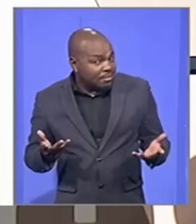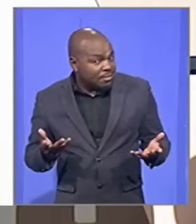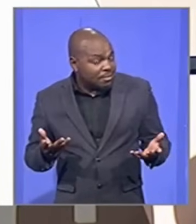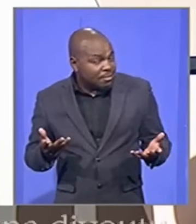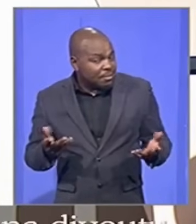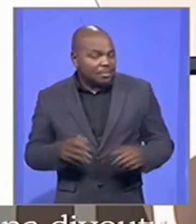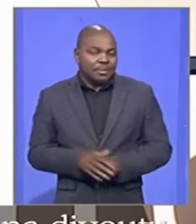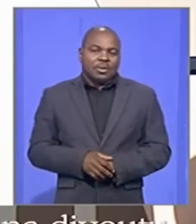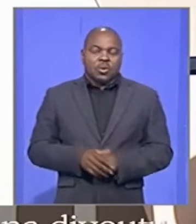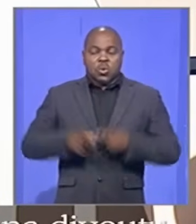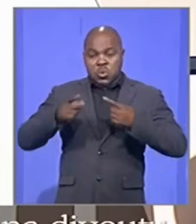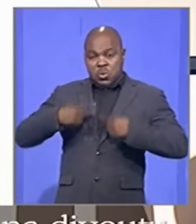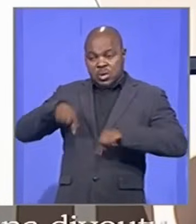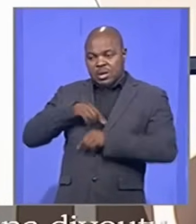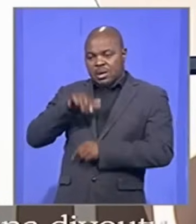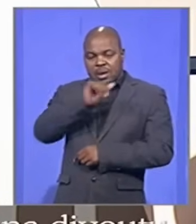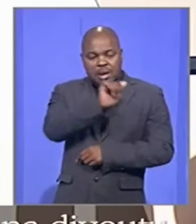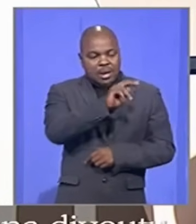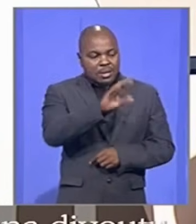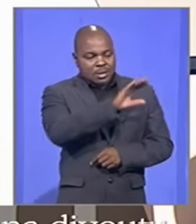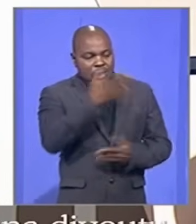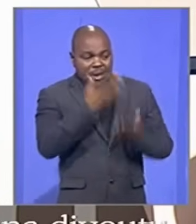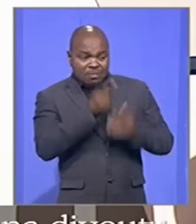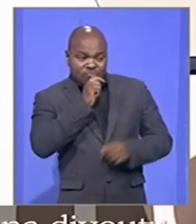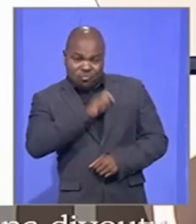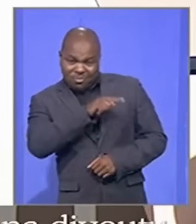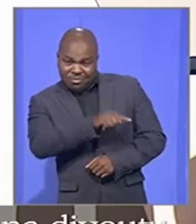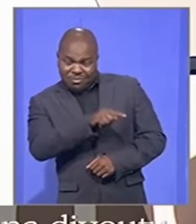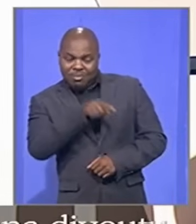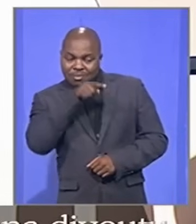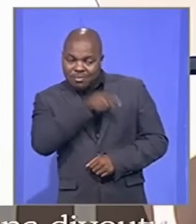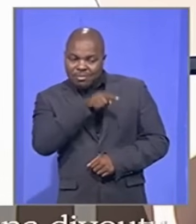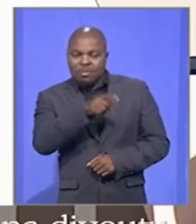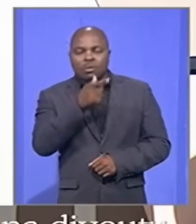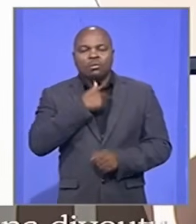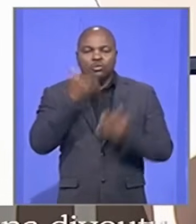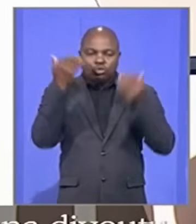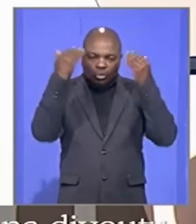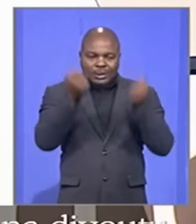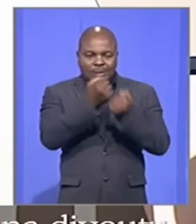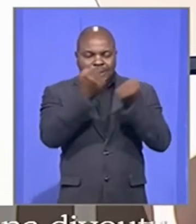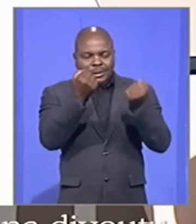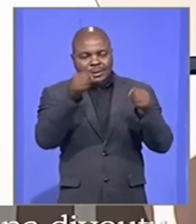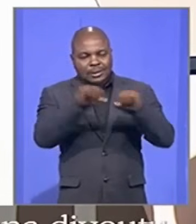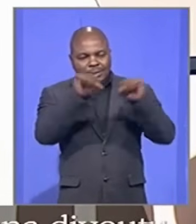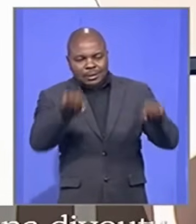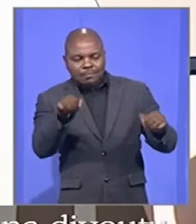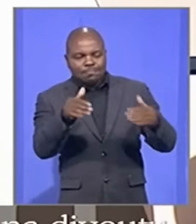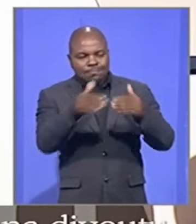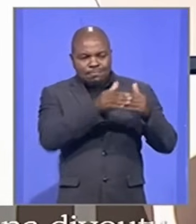Can we trust the ANC to be custodians of the judiciary when they attack judges?